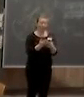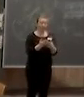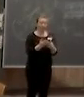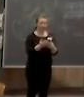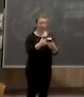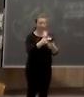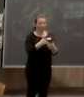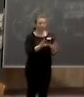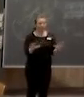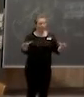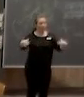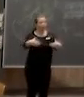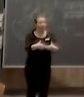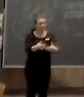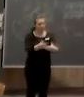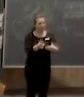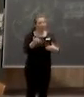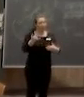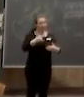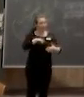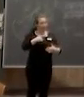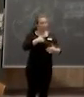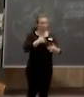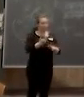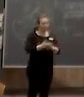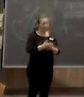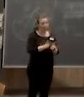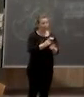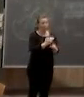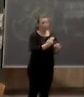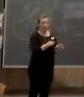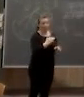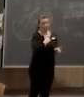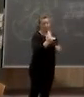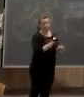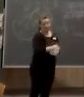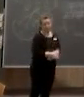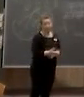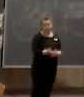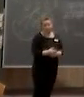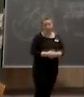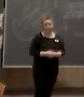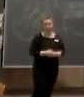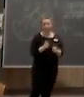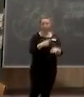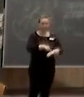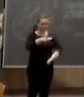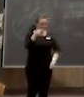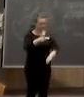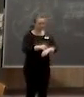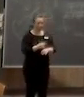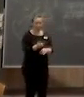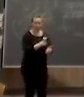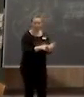frontier the same kind of training that we would if they were employed by us. Thank you. We're running out of time here, so